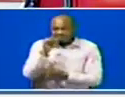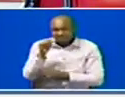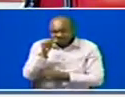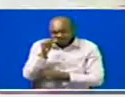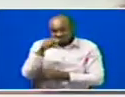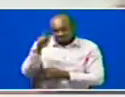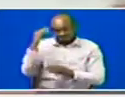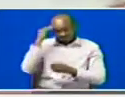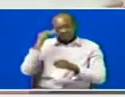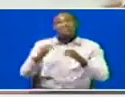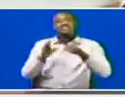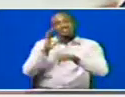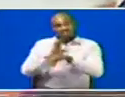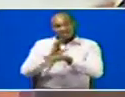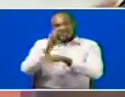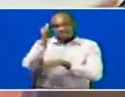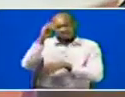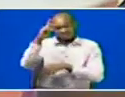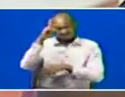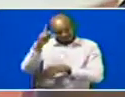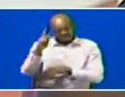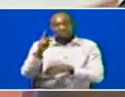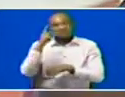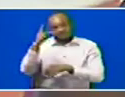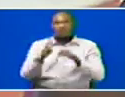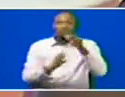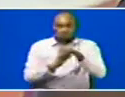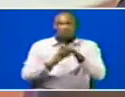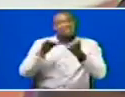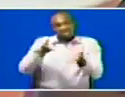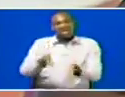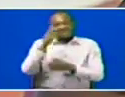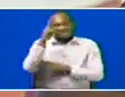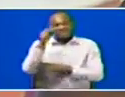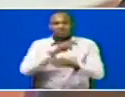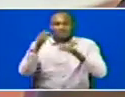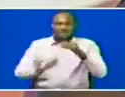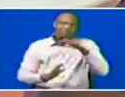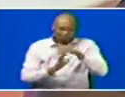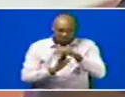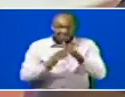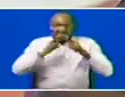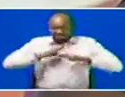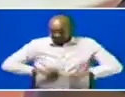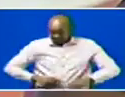and the head of the Global Anglican Communion, joining us tonight here on KTN Wake and Prime. We take